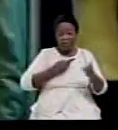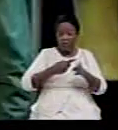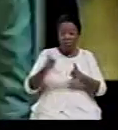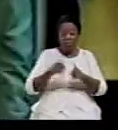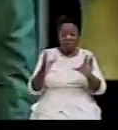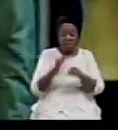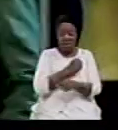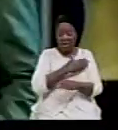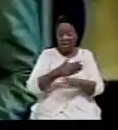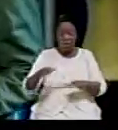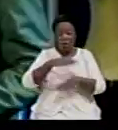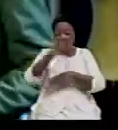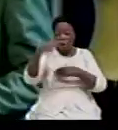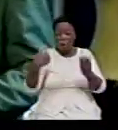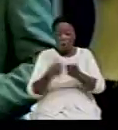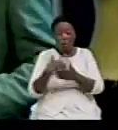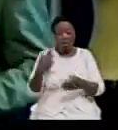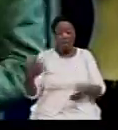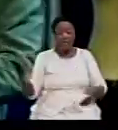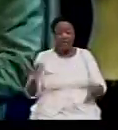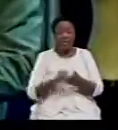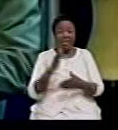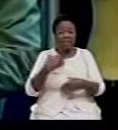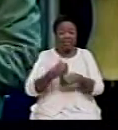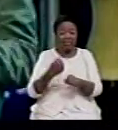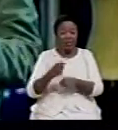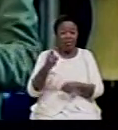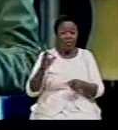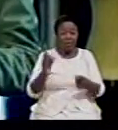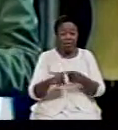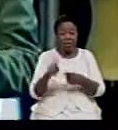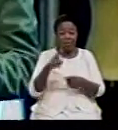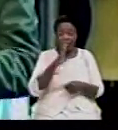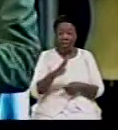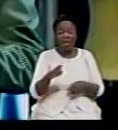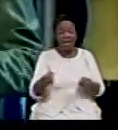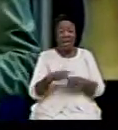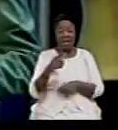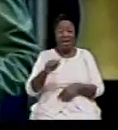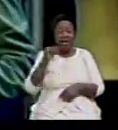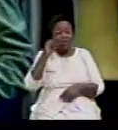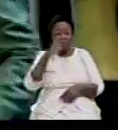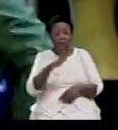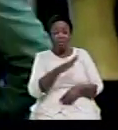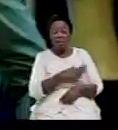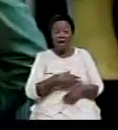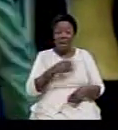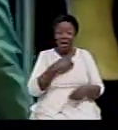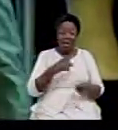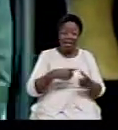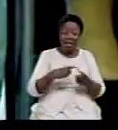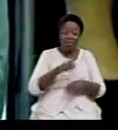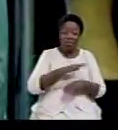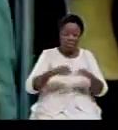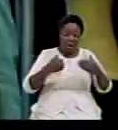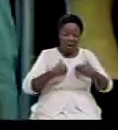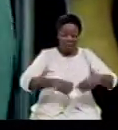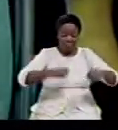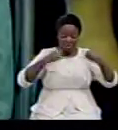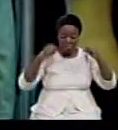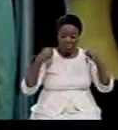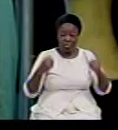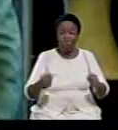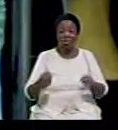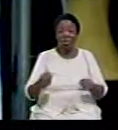off all the things that make you like effeminate and sissy and not having backbone,